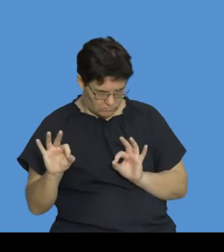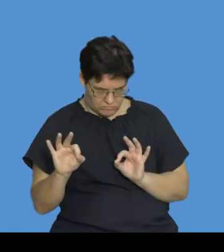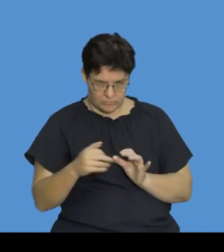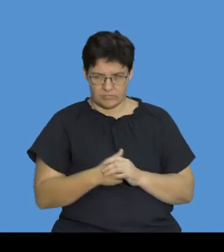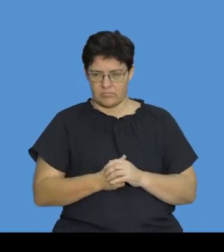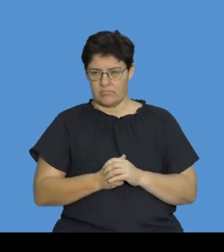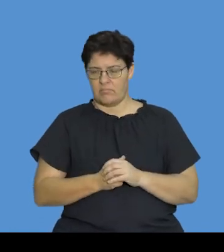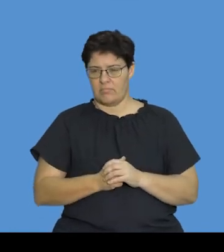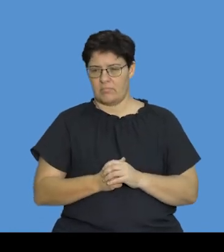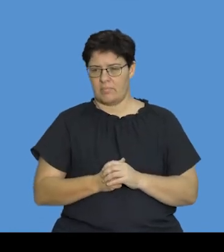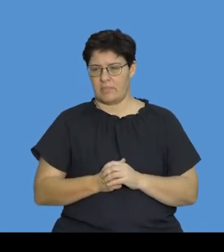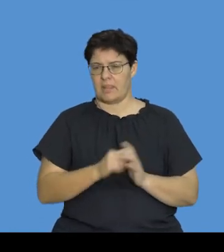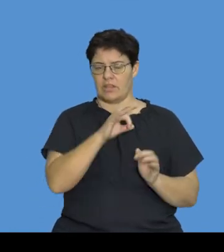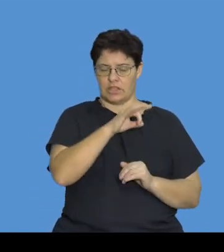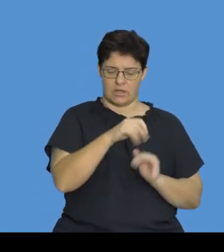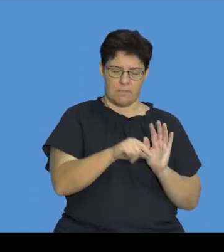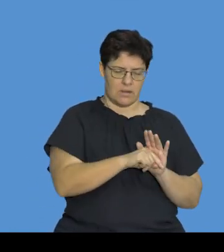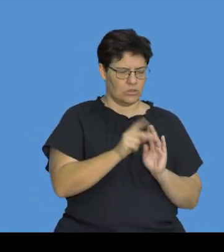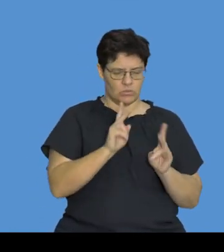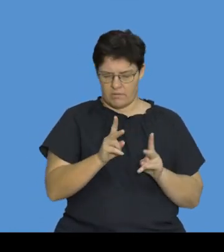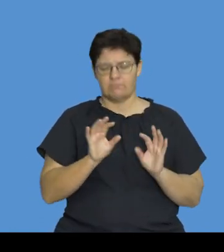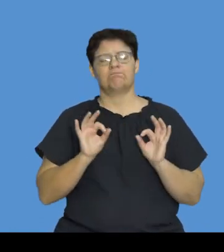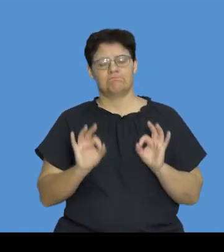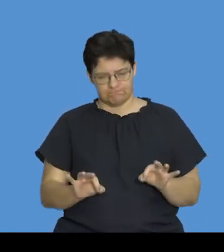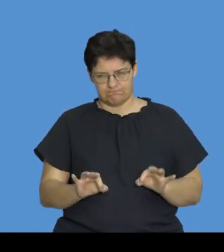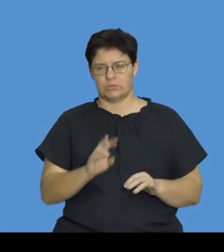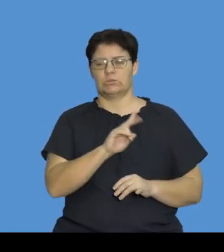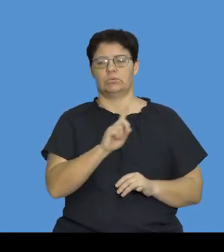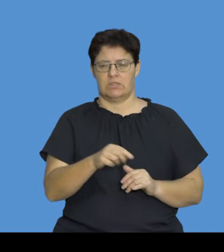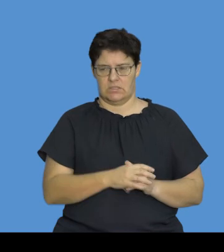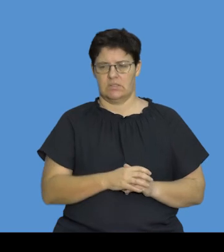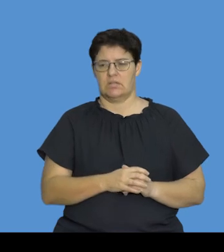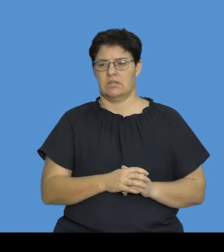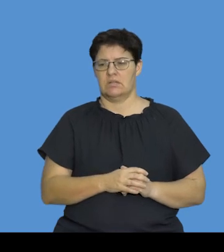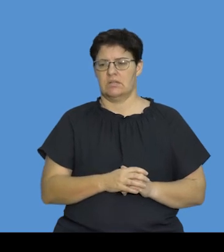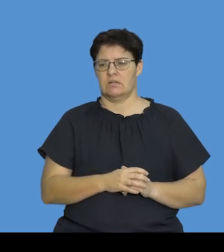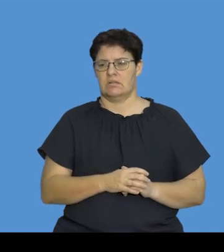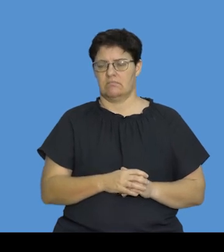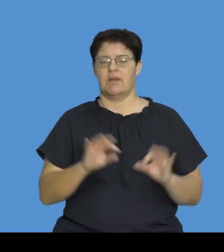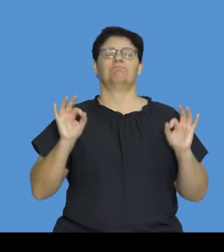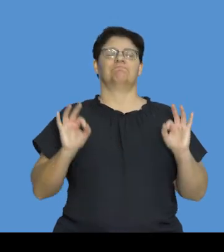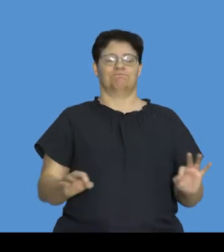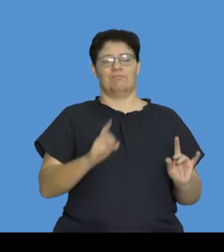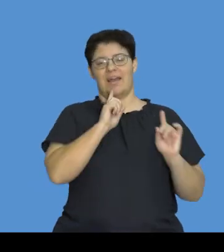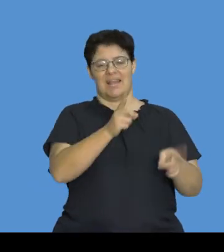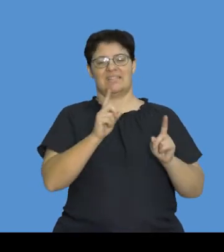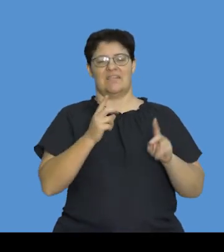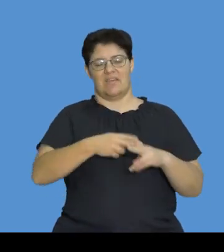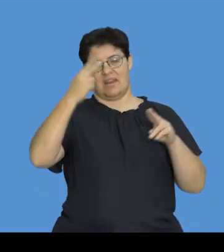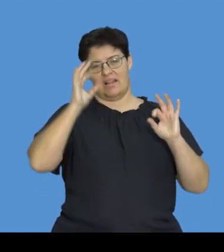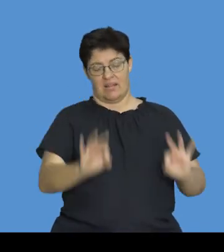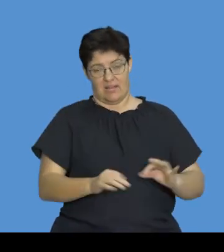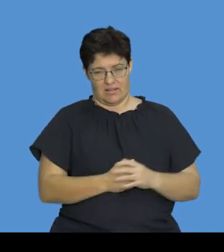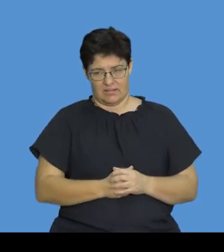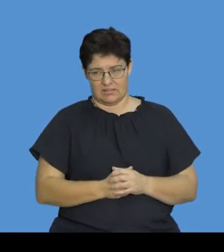here. 33 minus the 12 definitely will be 21, and that's what I will then have as my final answer